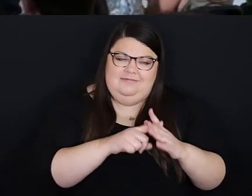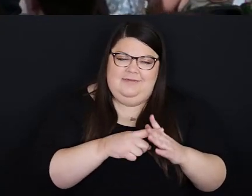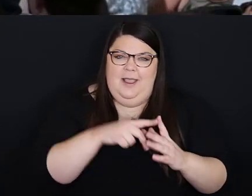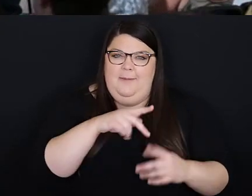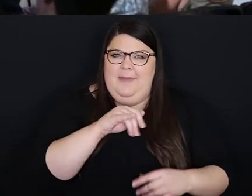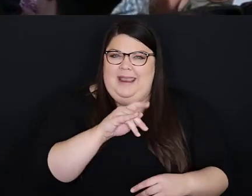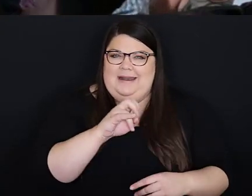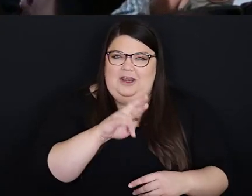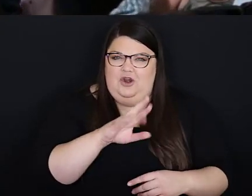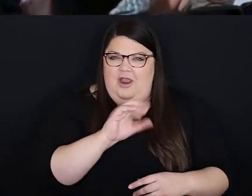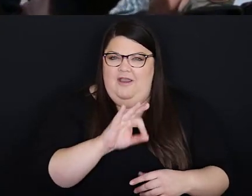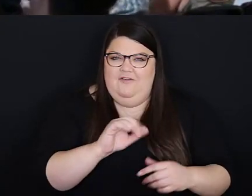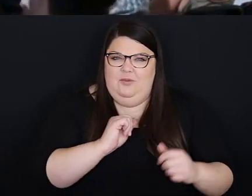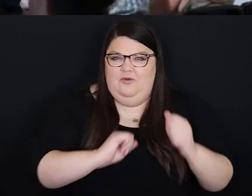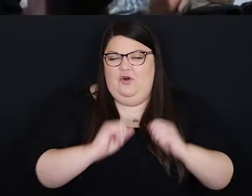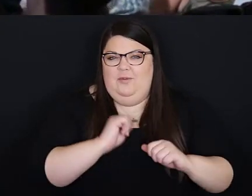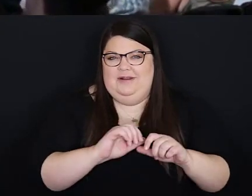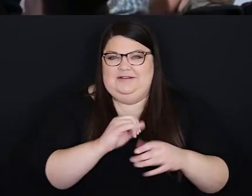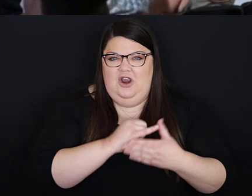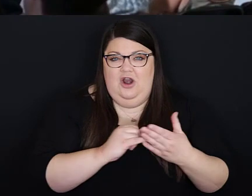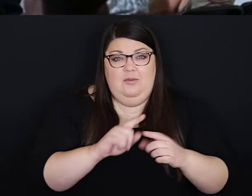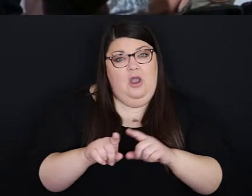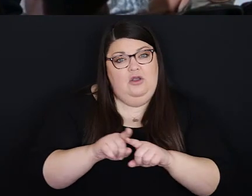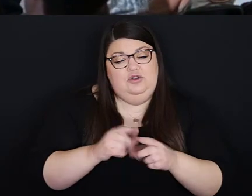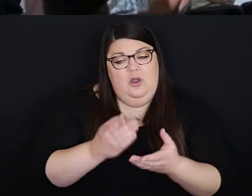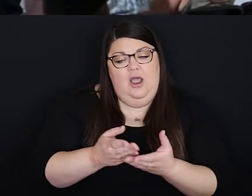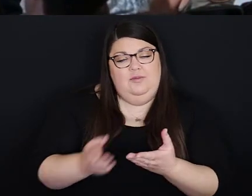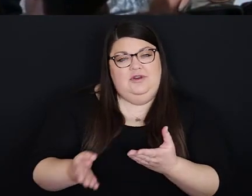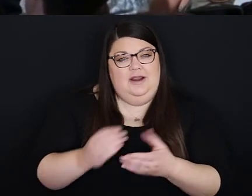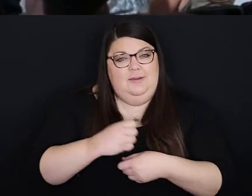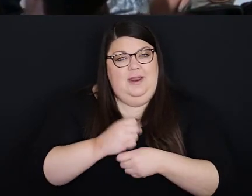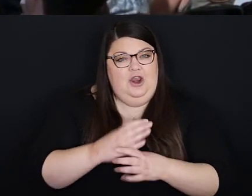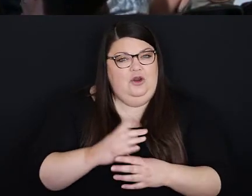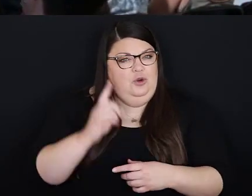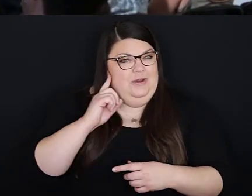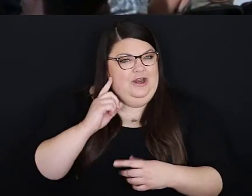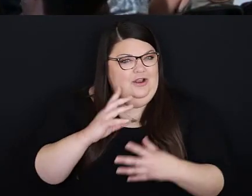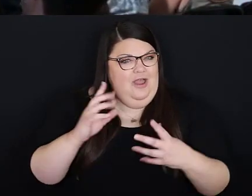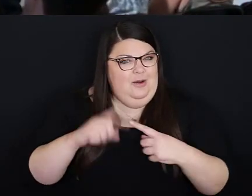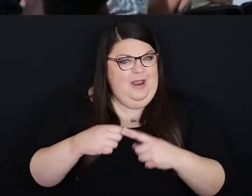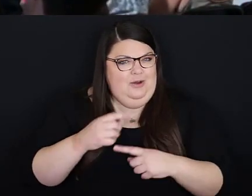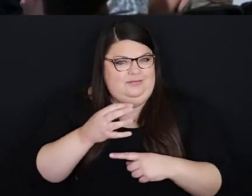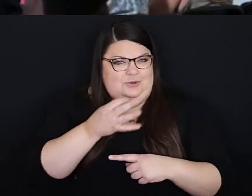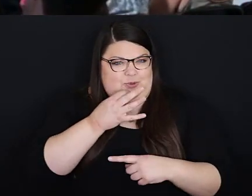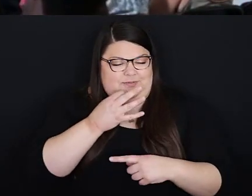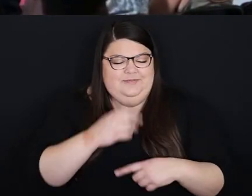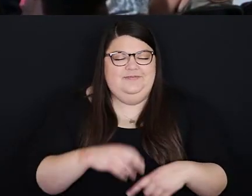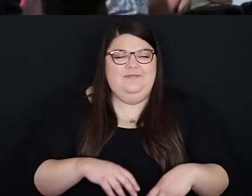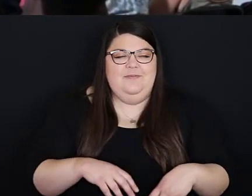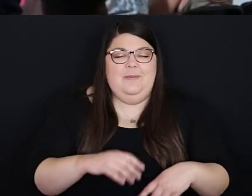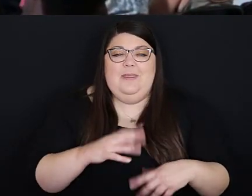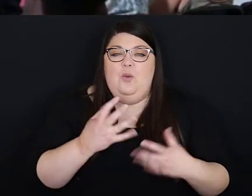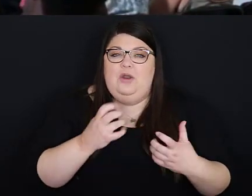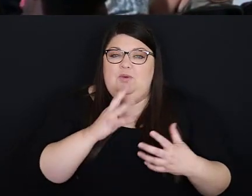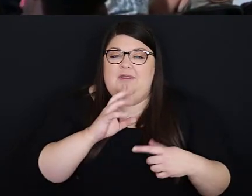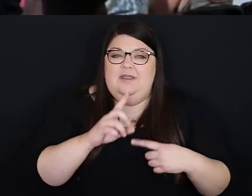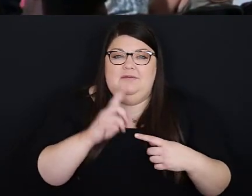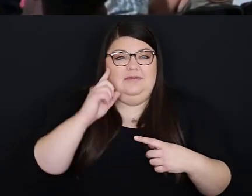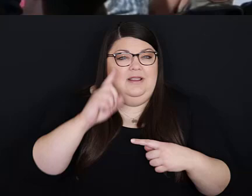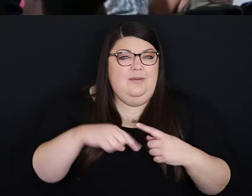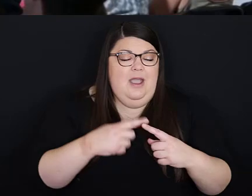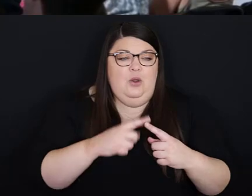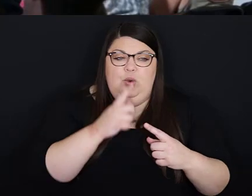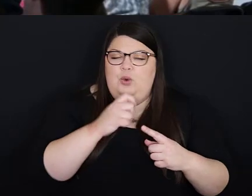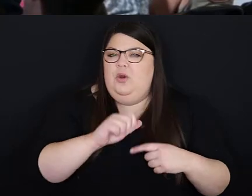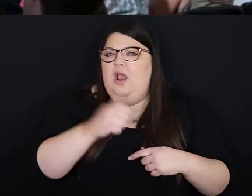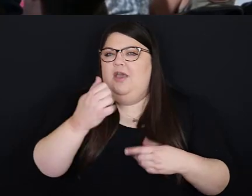is, but also an object maker, which you're going to hear a lot about momentarily, we wanted to think about who were some other artists